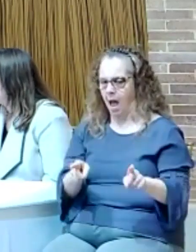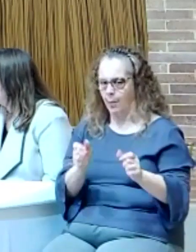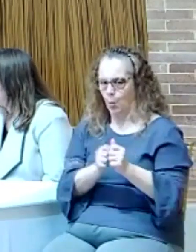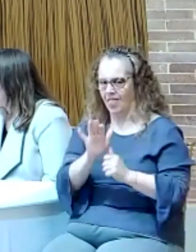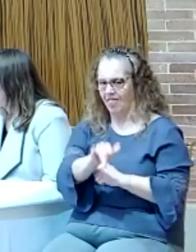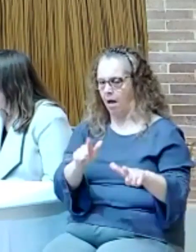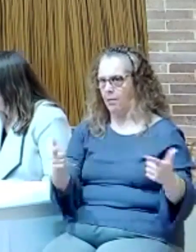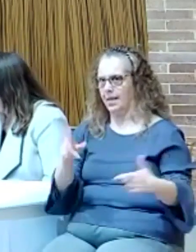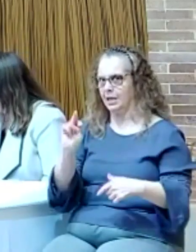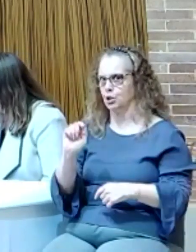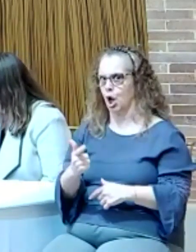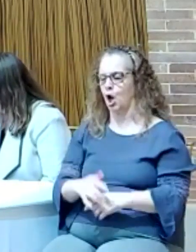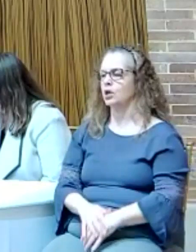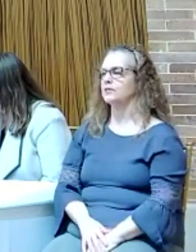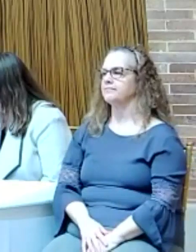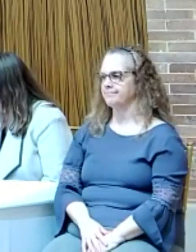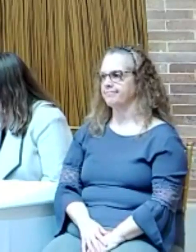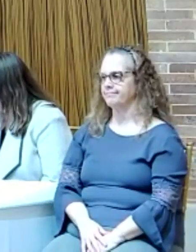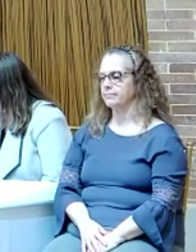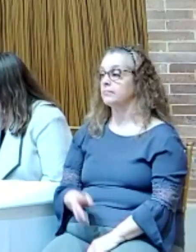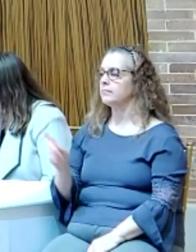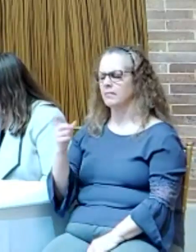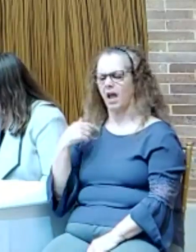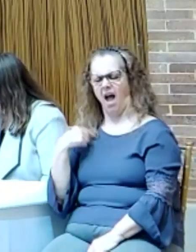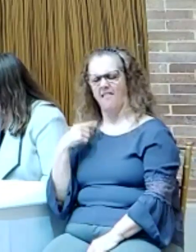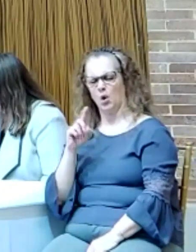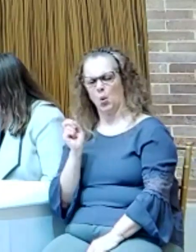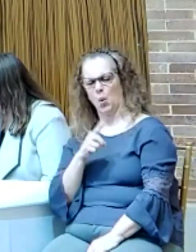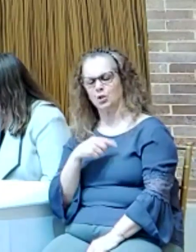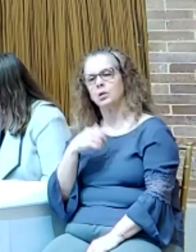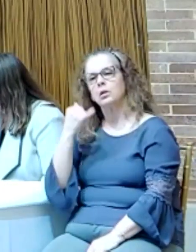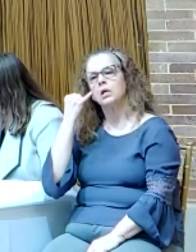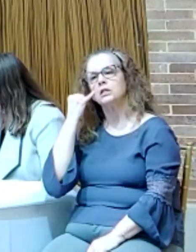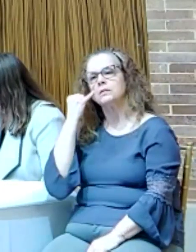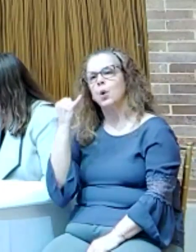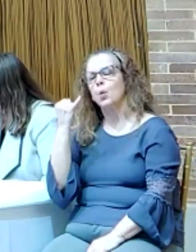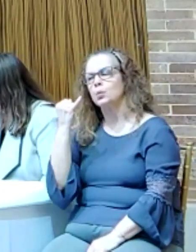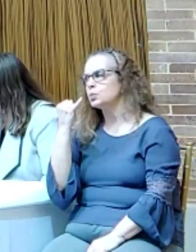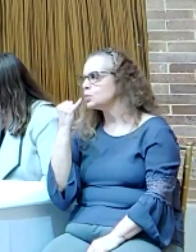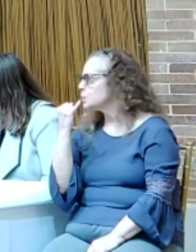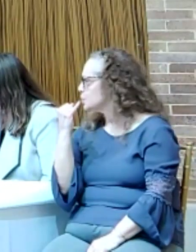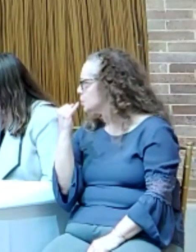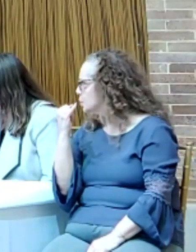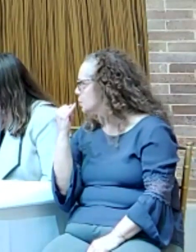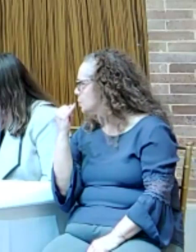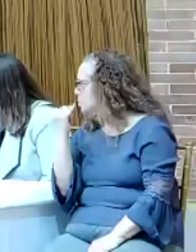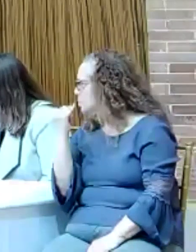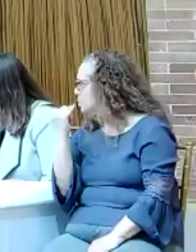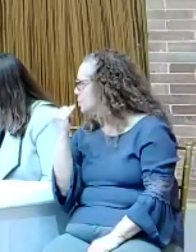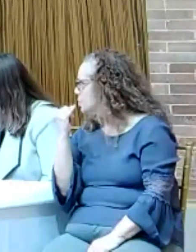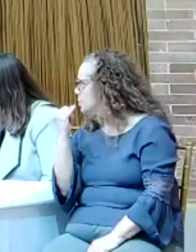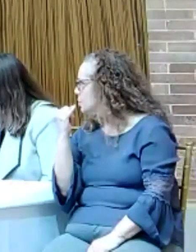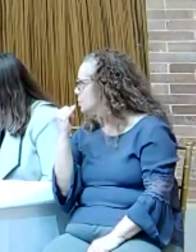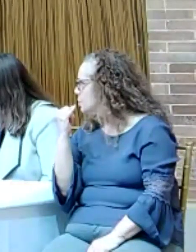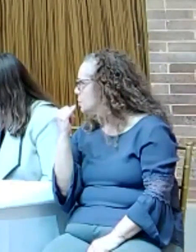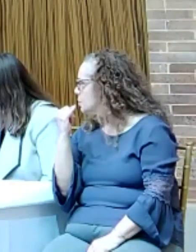materialize I actually have a question what about municipalities that will say no Rock Wallers no